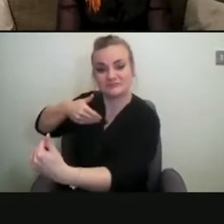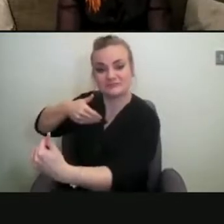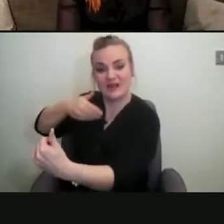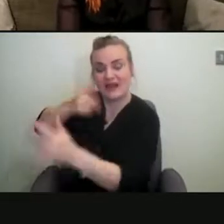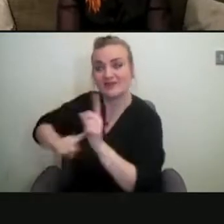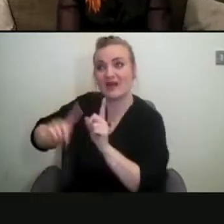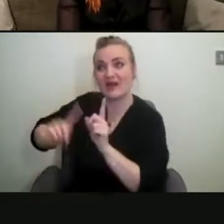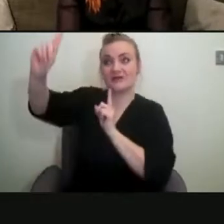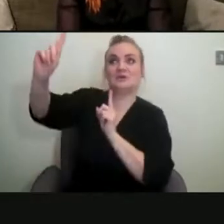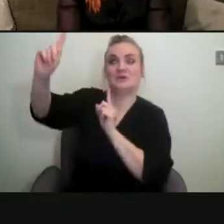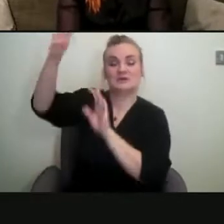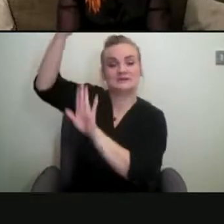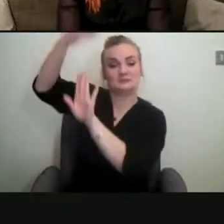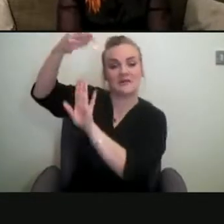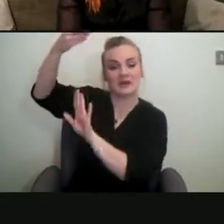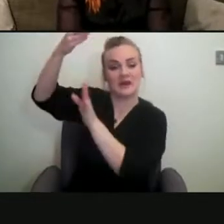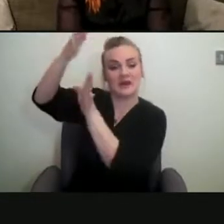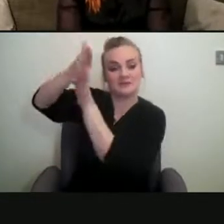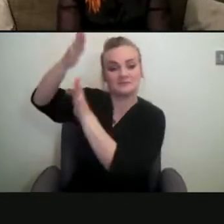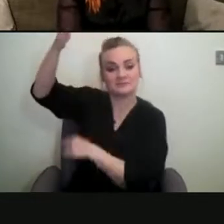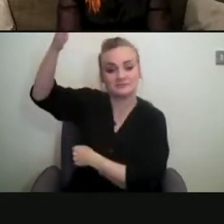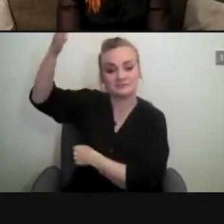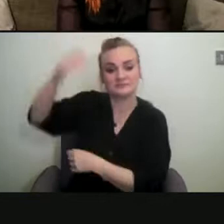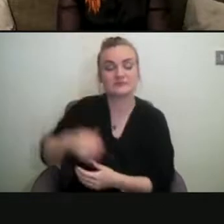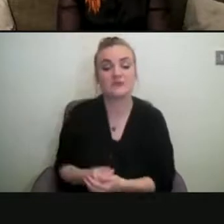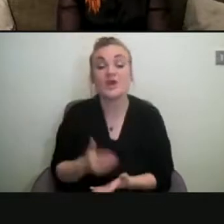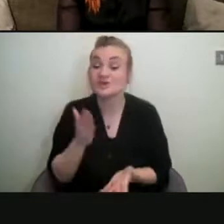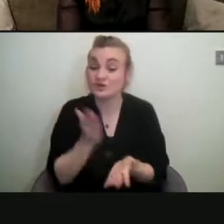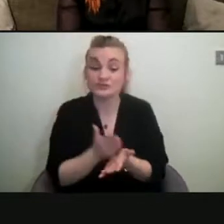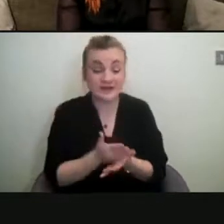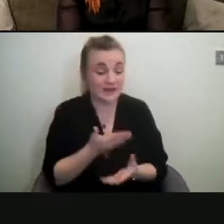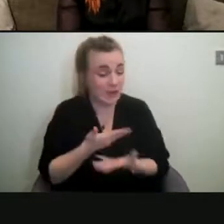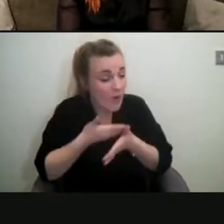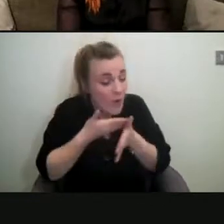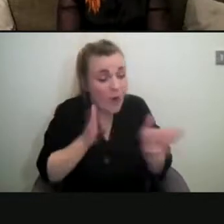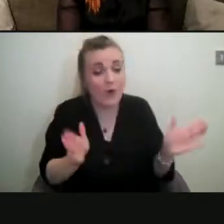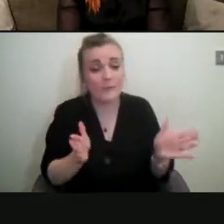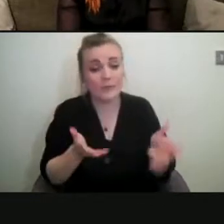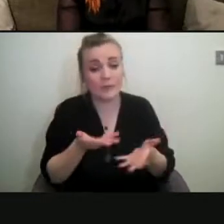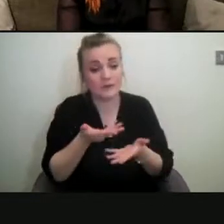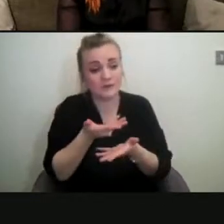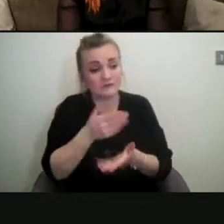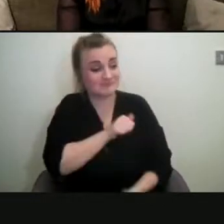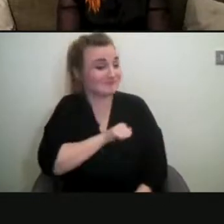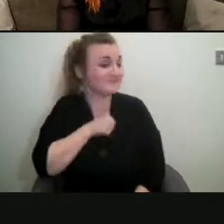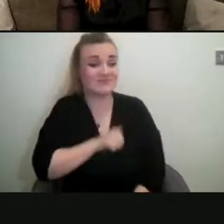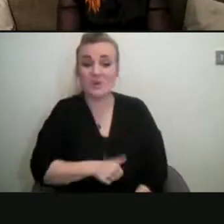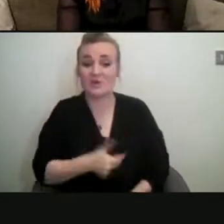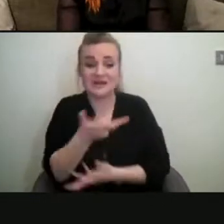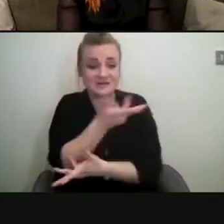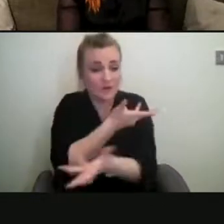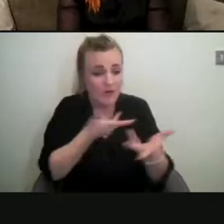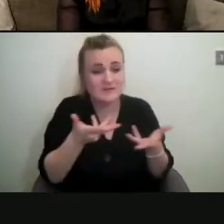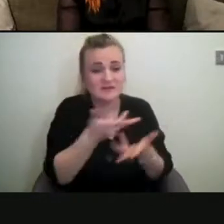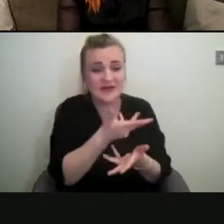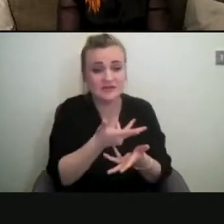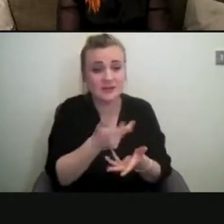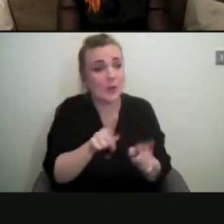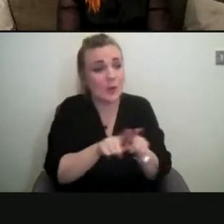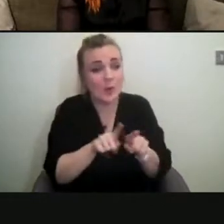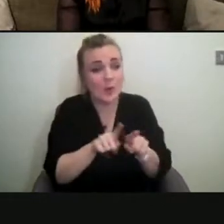more open, honest conversations, and we need to learn from each other. And I really do think